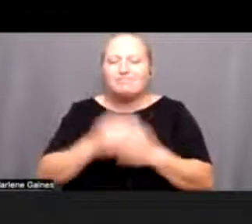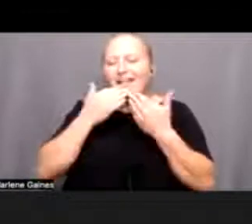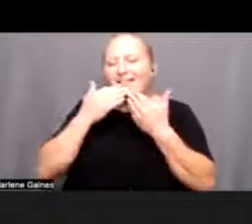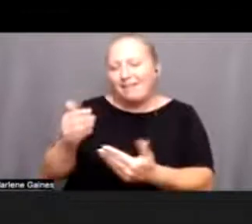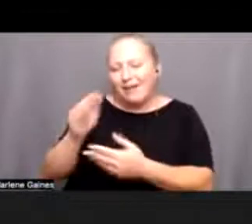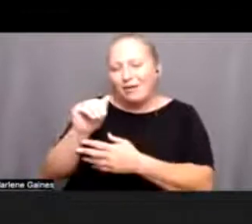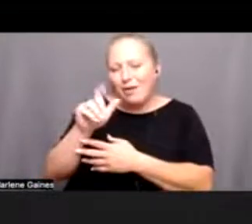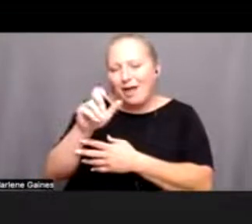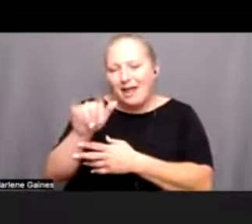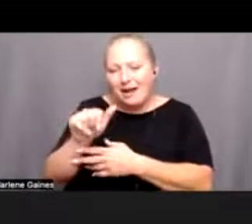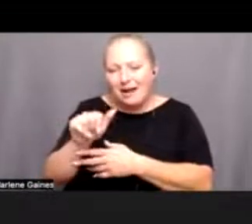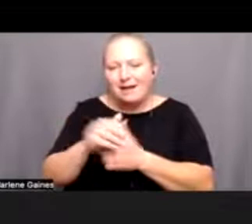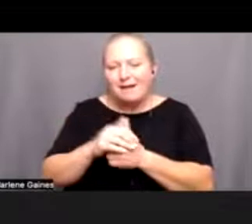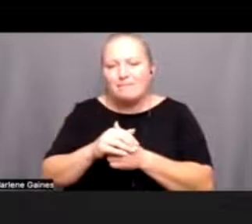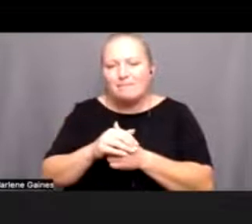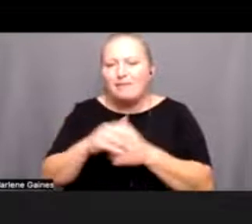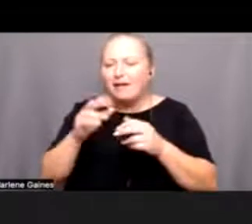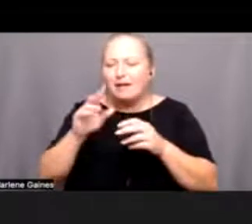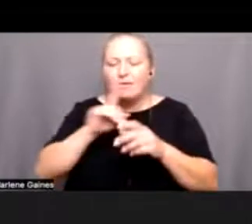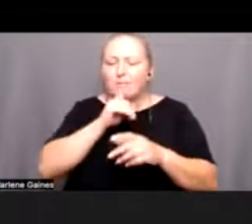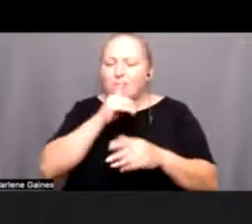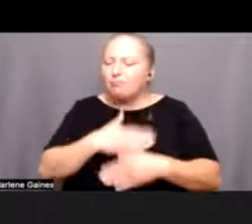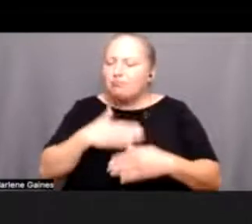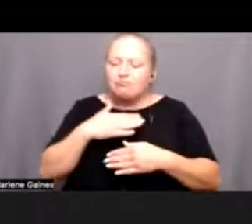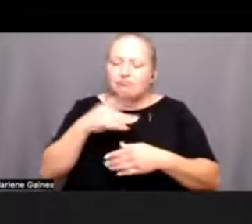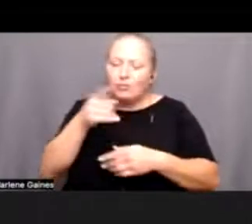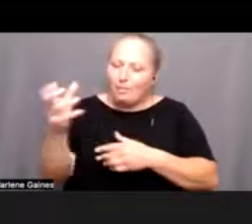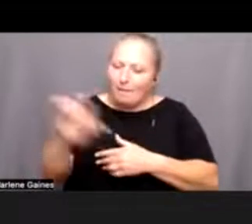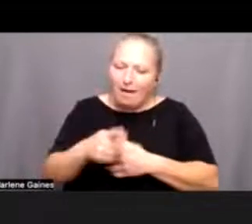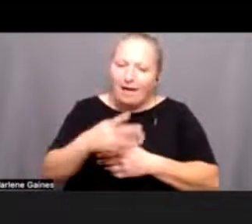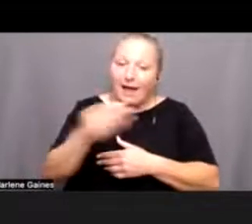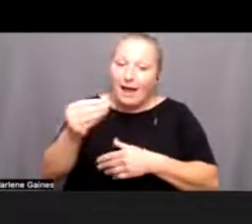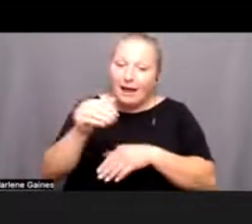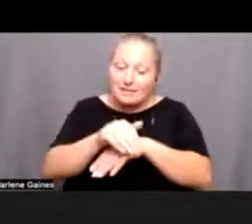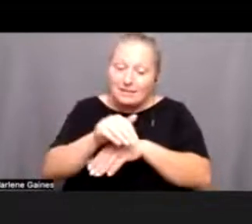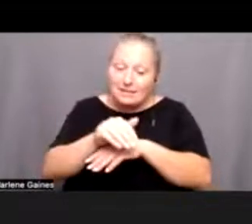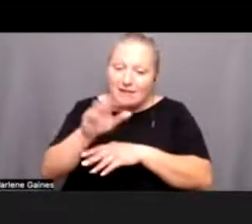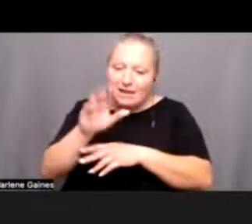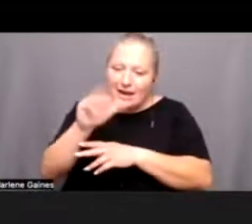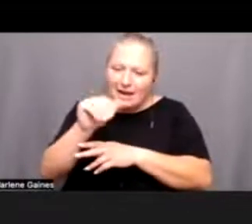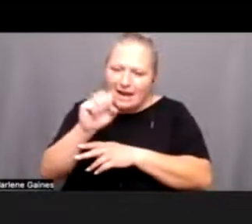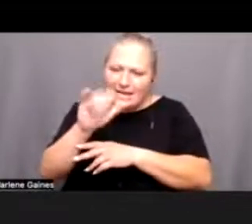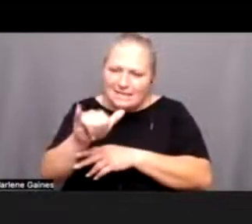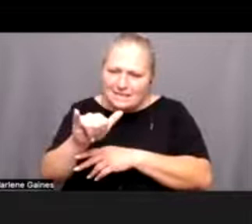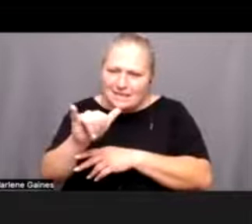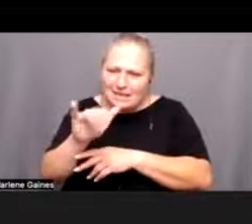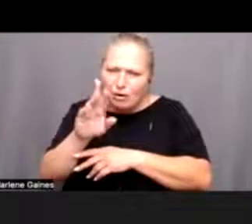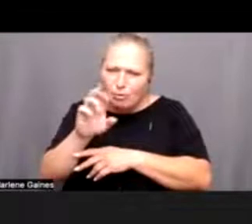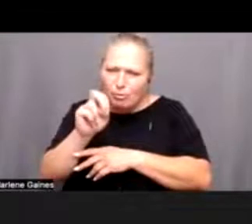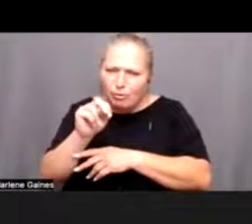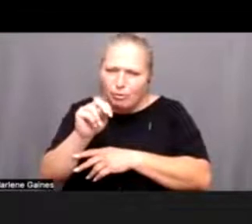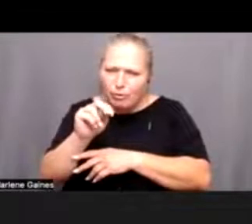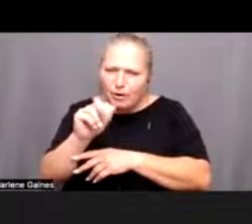Aleida. Very, very pleased to have you back. We also have this evening Casey Brennan. I see Casey now, she's online